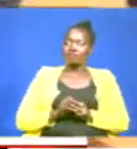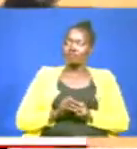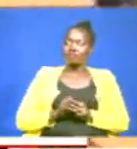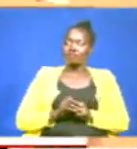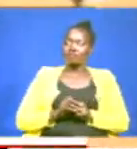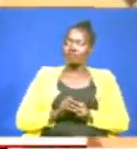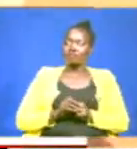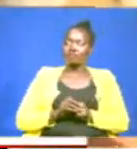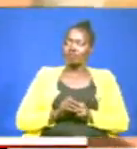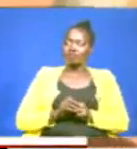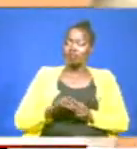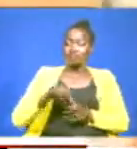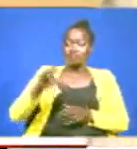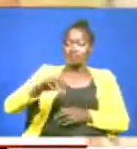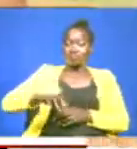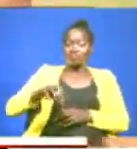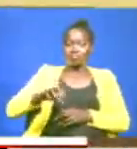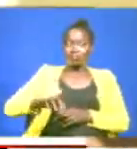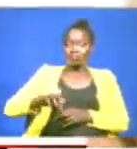Rongo, Migori County.